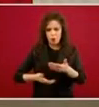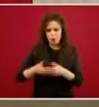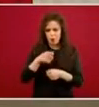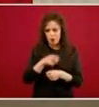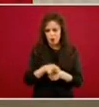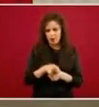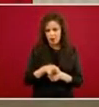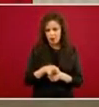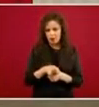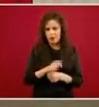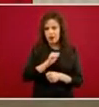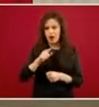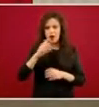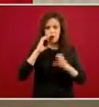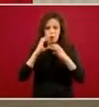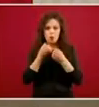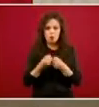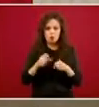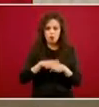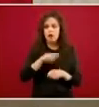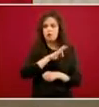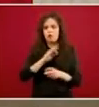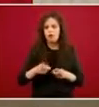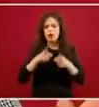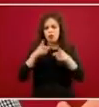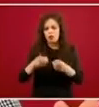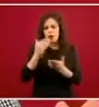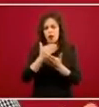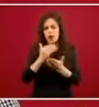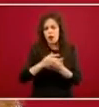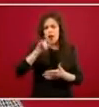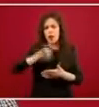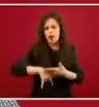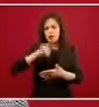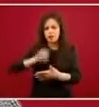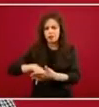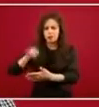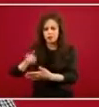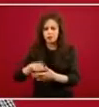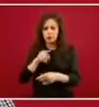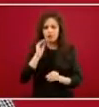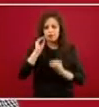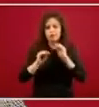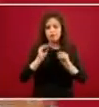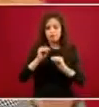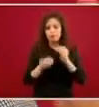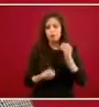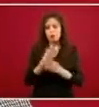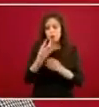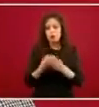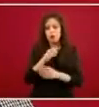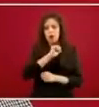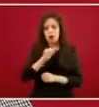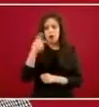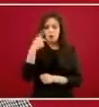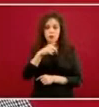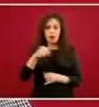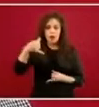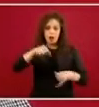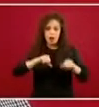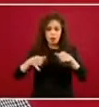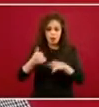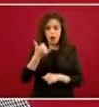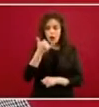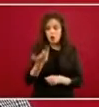monitor it yourself, because this list is constantly being updated.